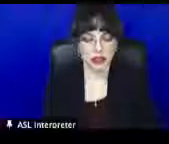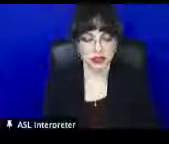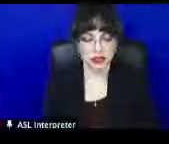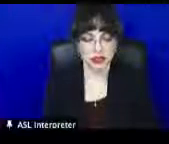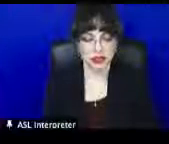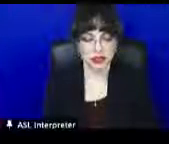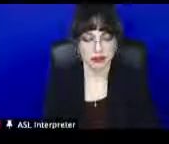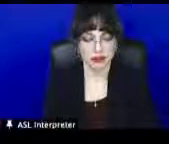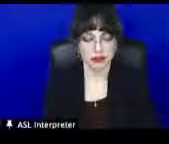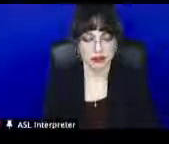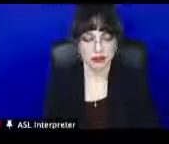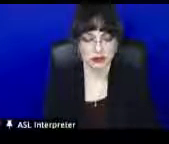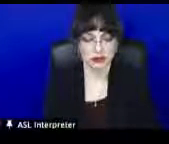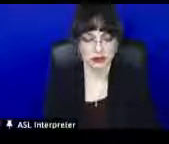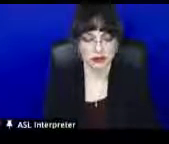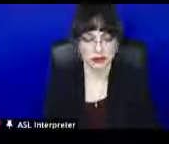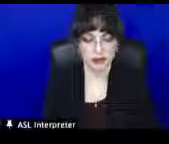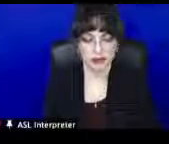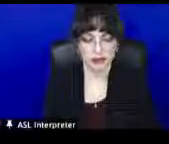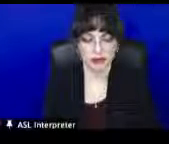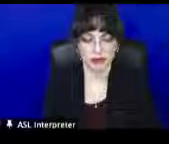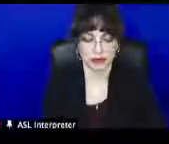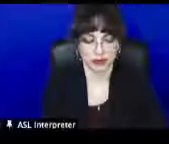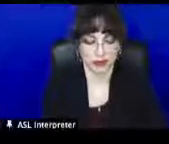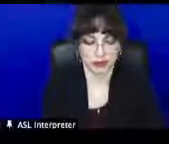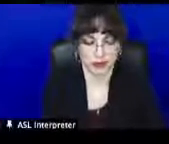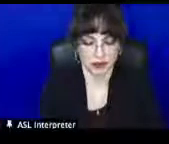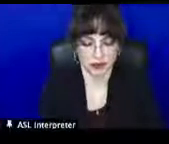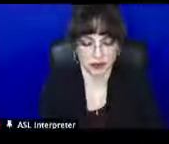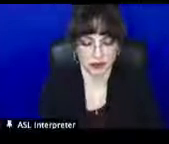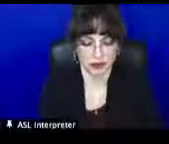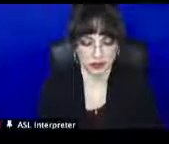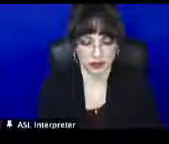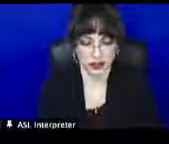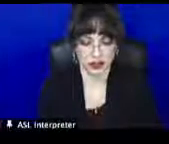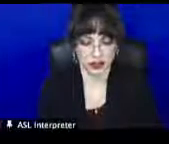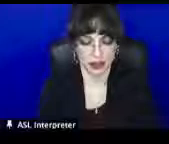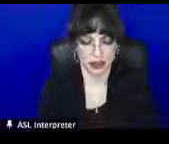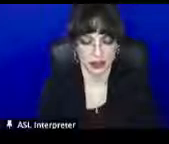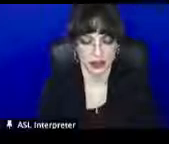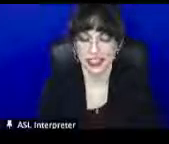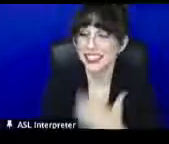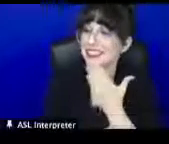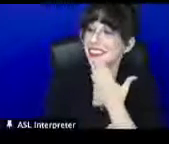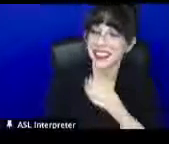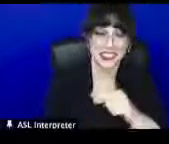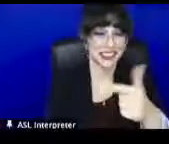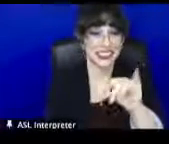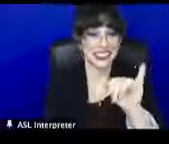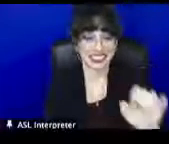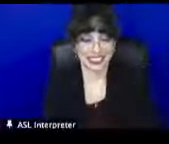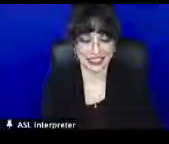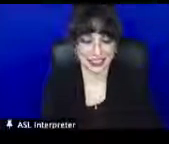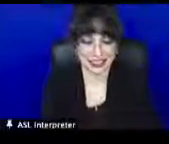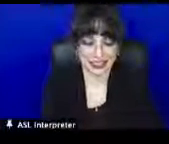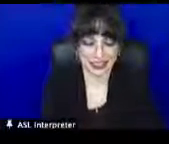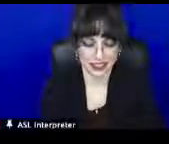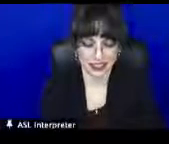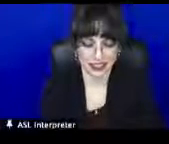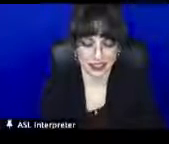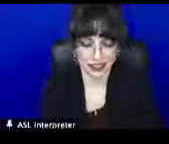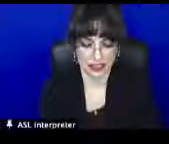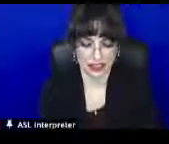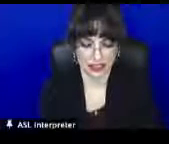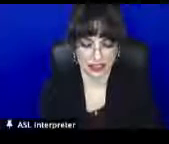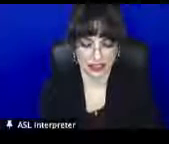That's a great story. Thank you, Commissioner Sinai. Okay, let's go to Commissioner Yee. Thank you, Chair. I'll actually